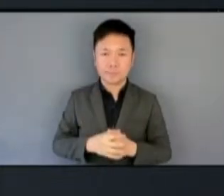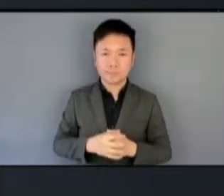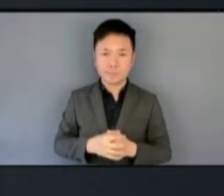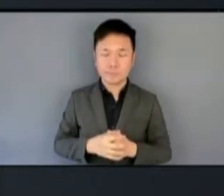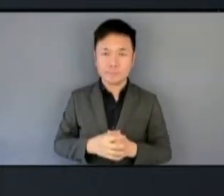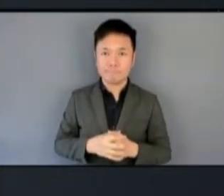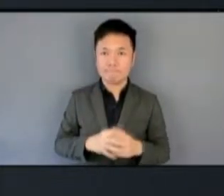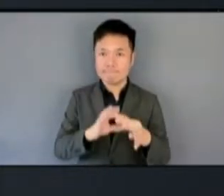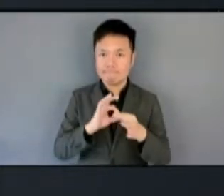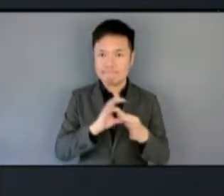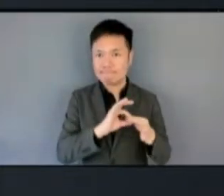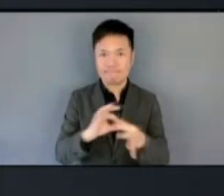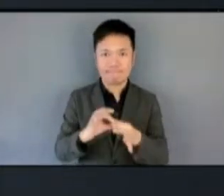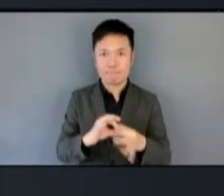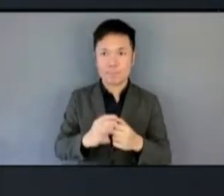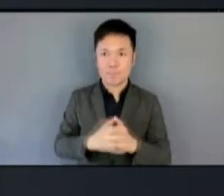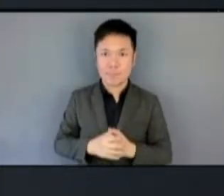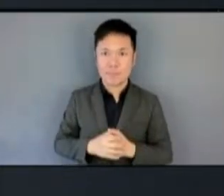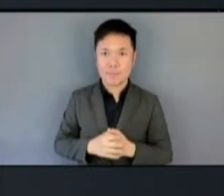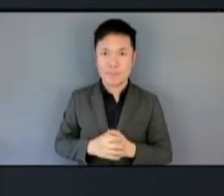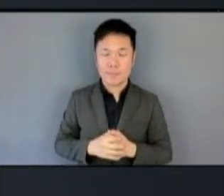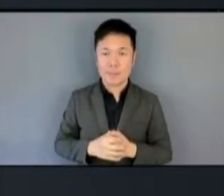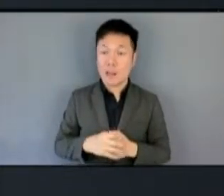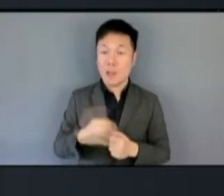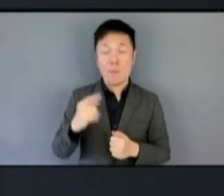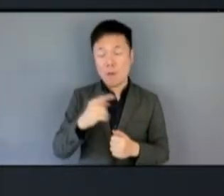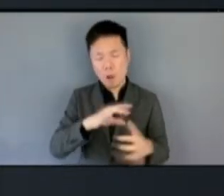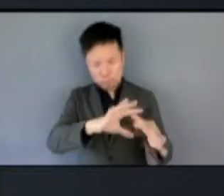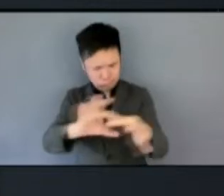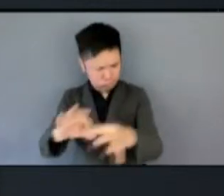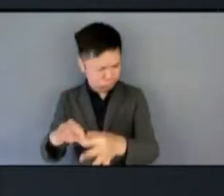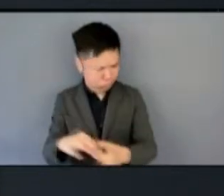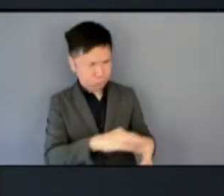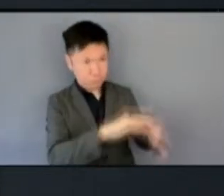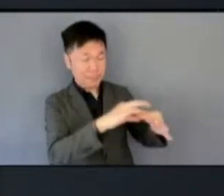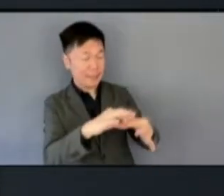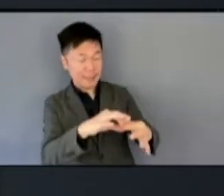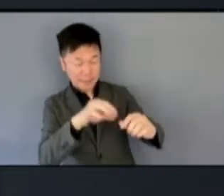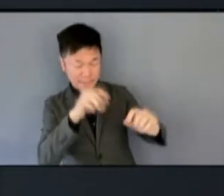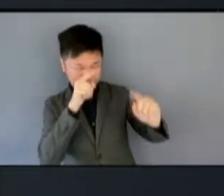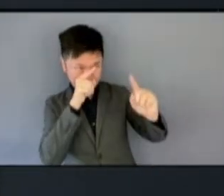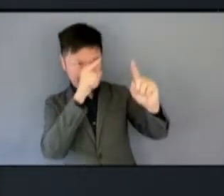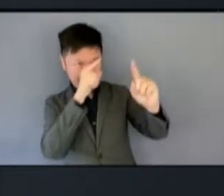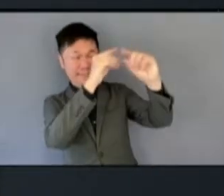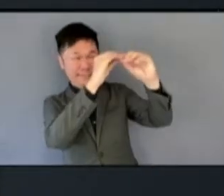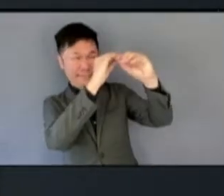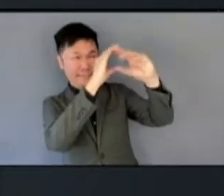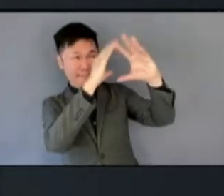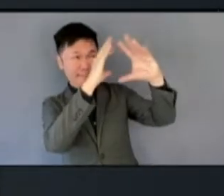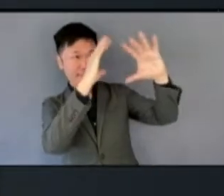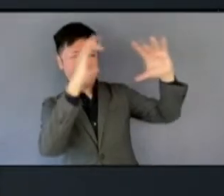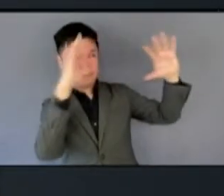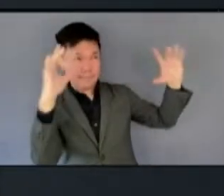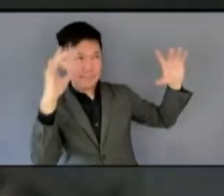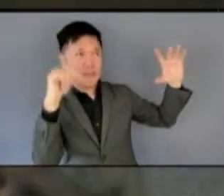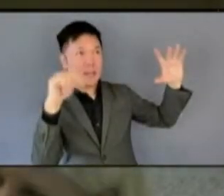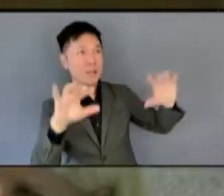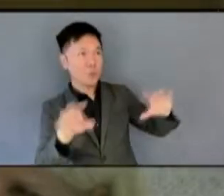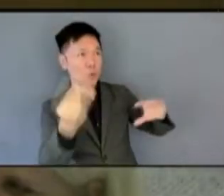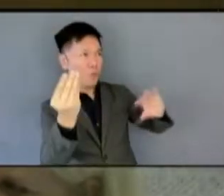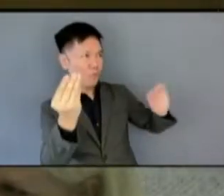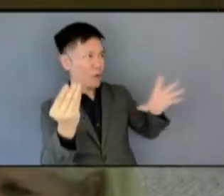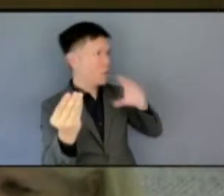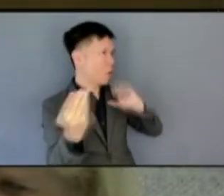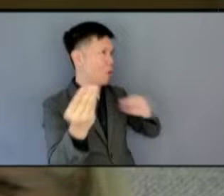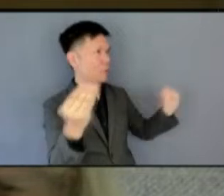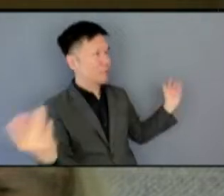crowd, so that we can create our new future for intergenerational solidarity. Thank you. Thank you very much.